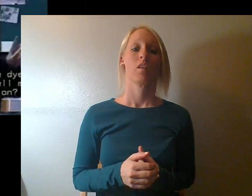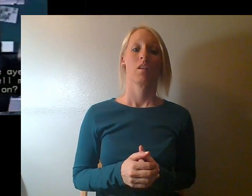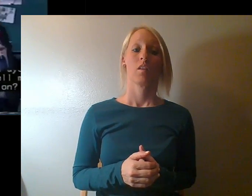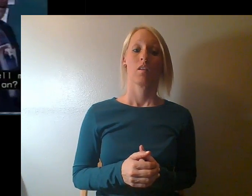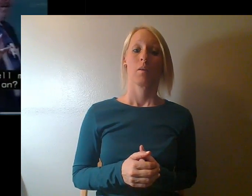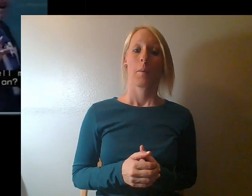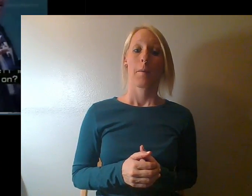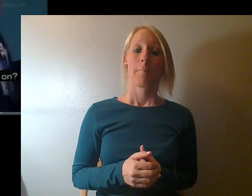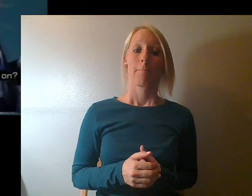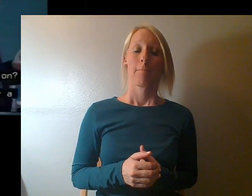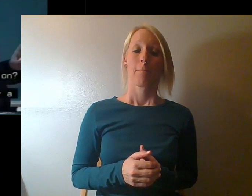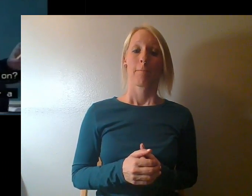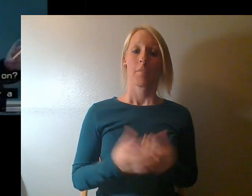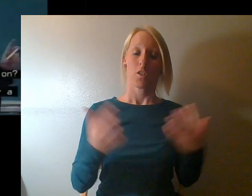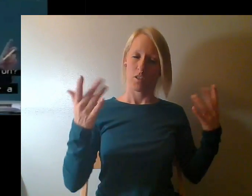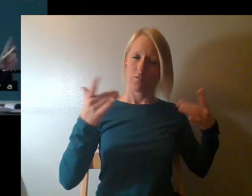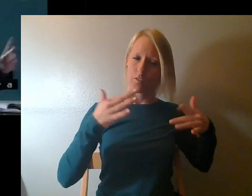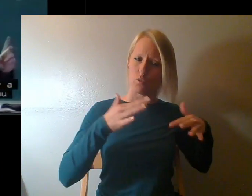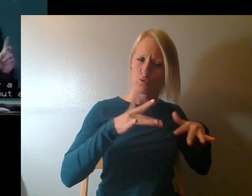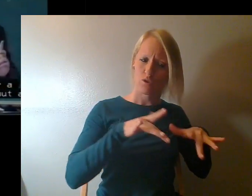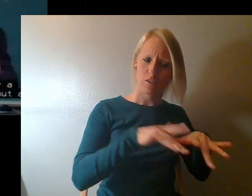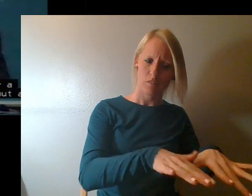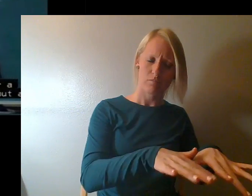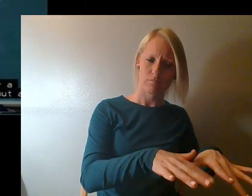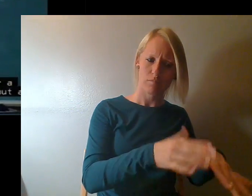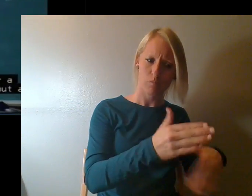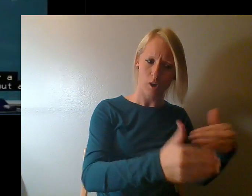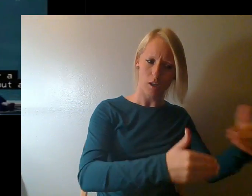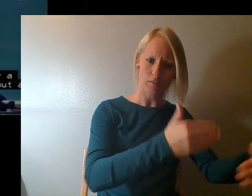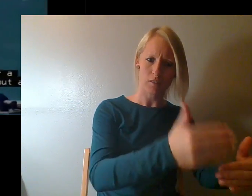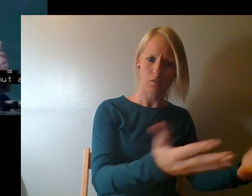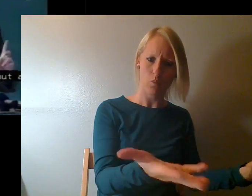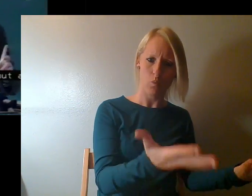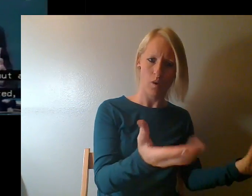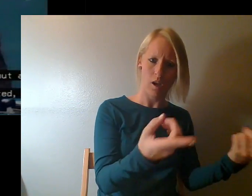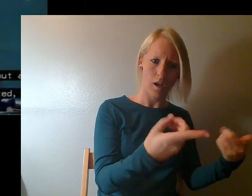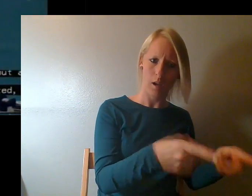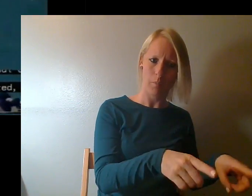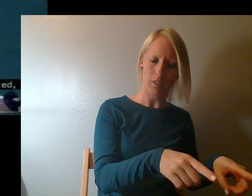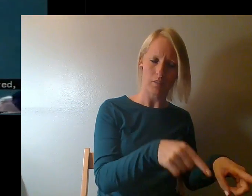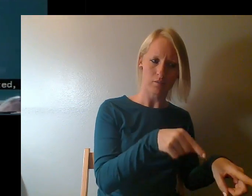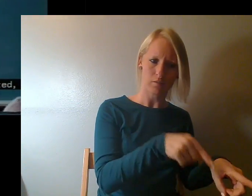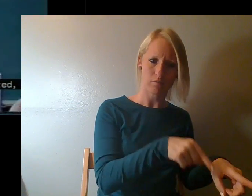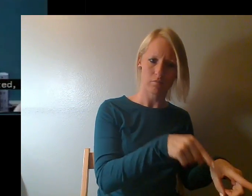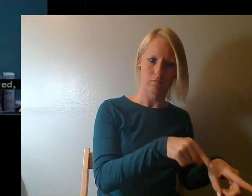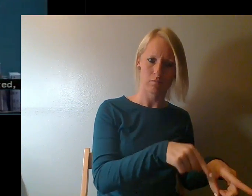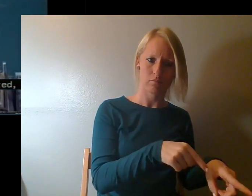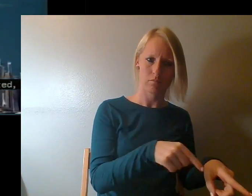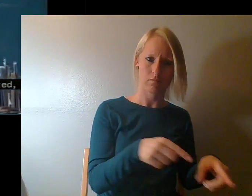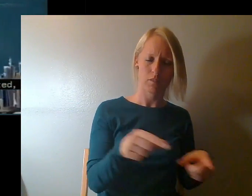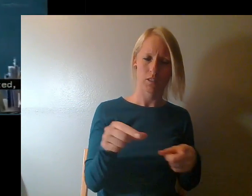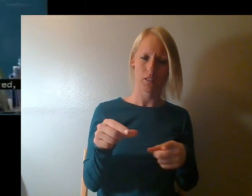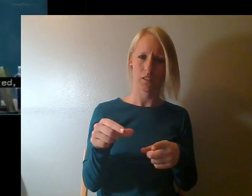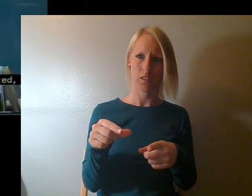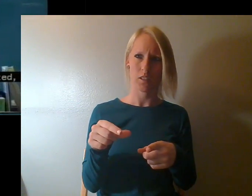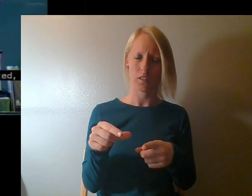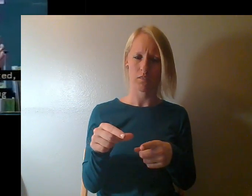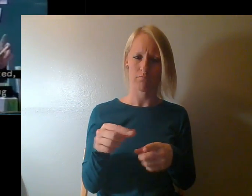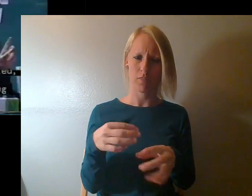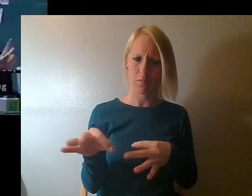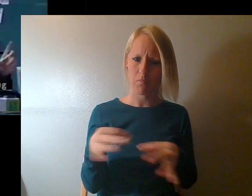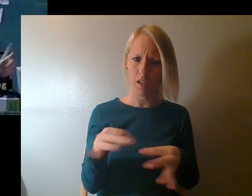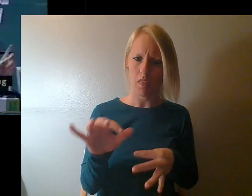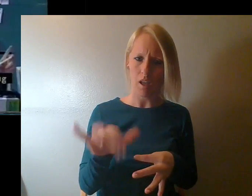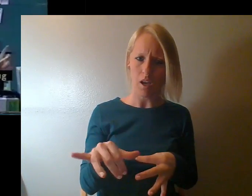Think about it. Everyone think about it for a minute and try and figure out a definition. Use the word concentrated too. All right, think about what's happening